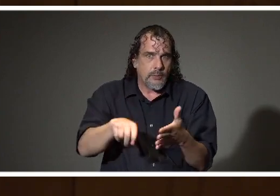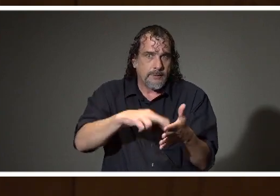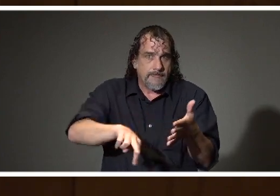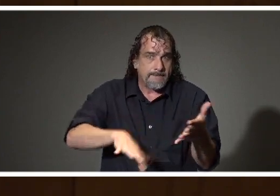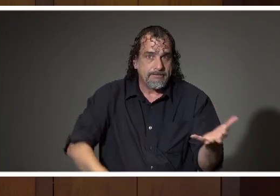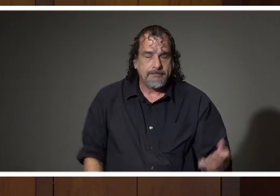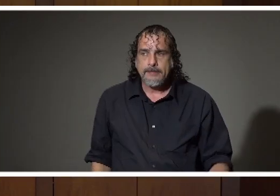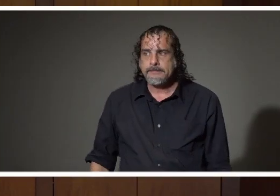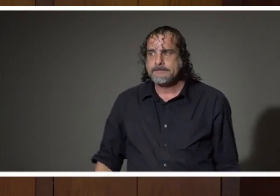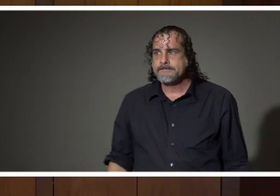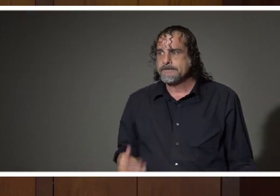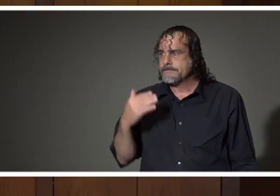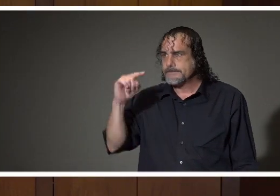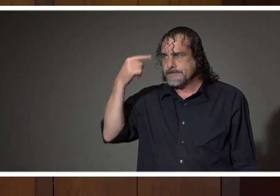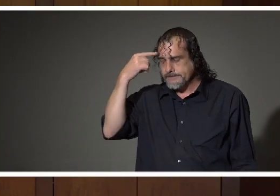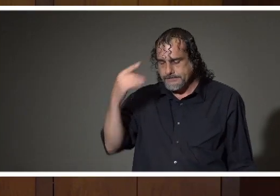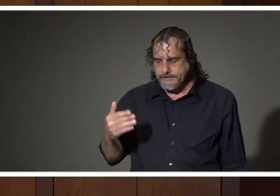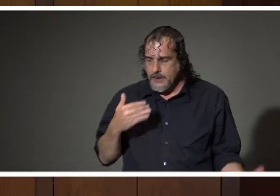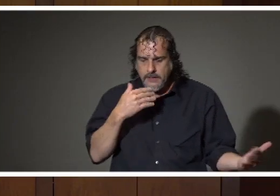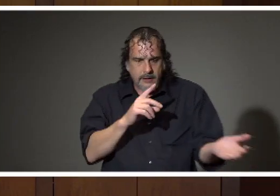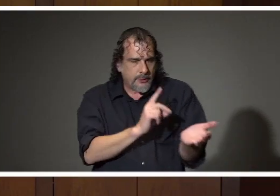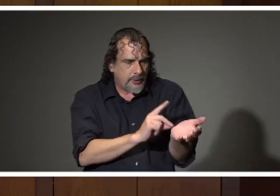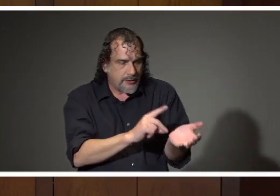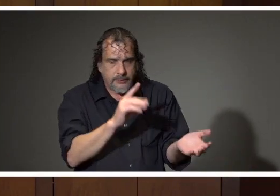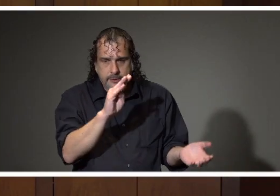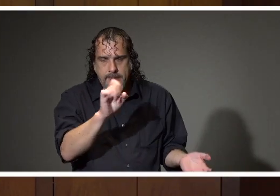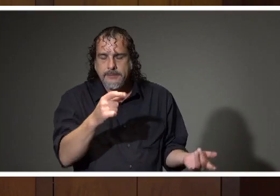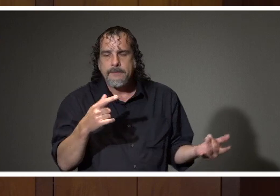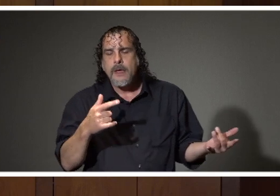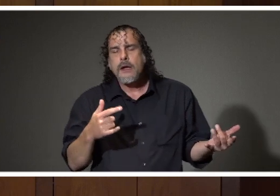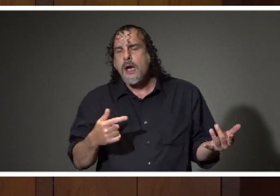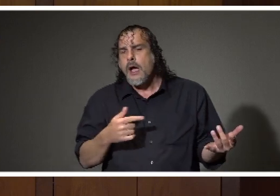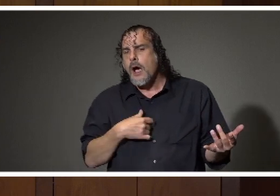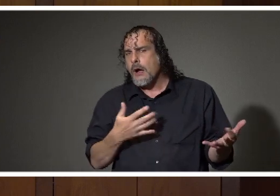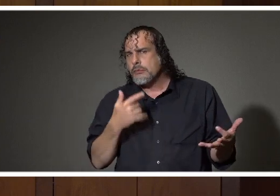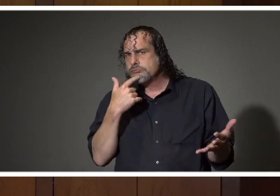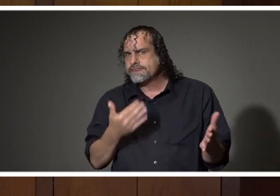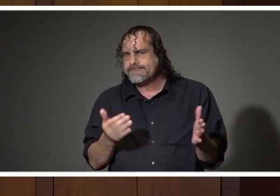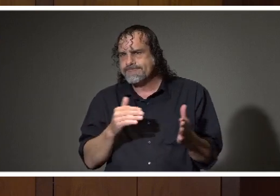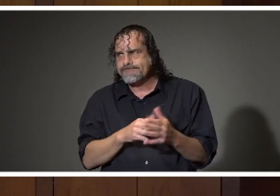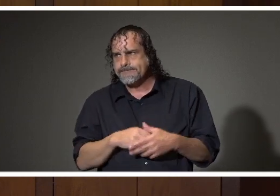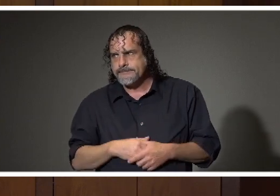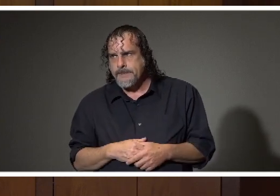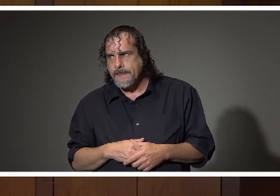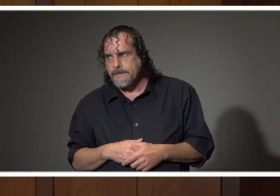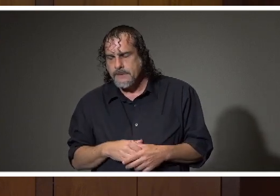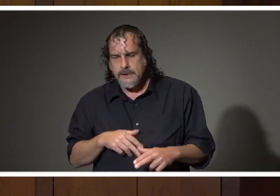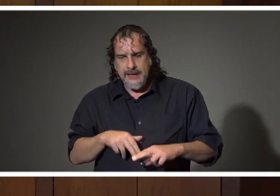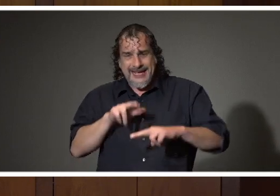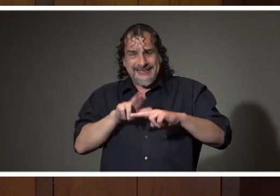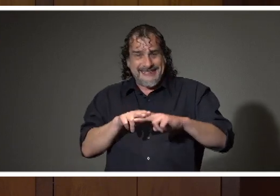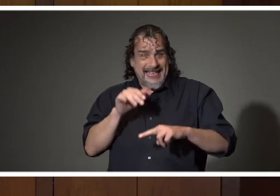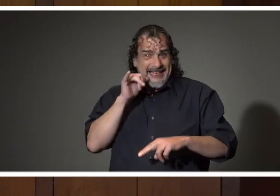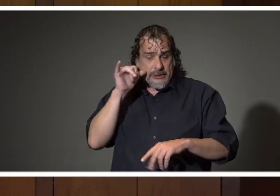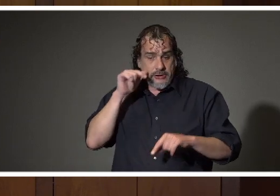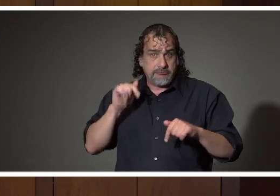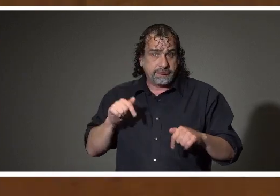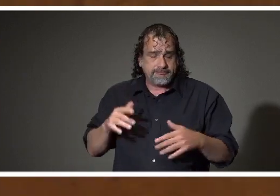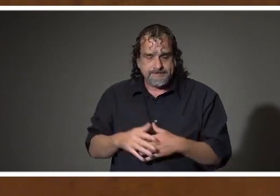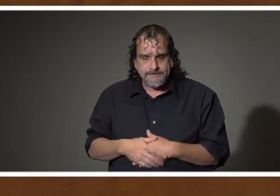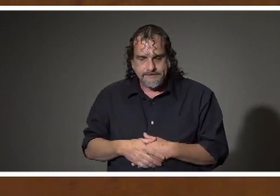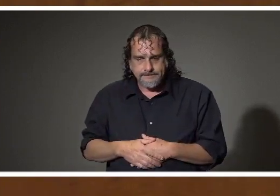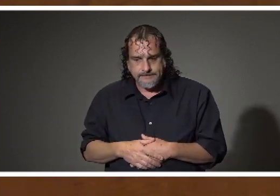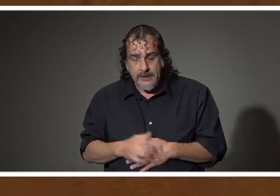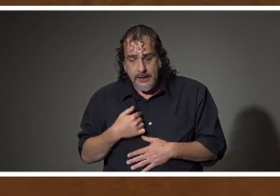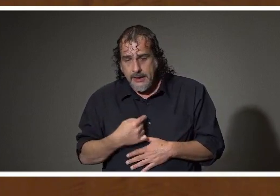Thank you, Governor. Right. Well, thank you, Dr. Dobbs. And let me just reiterate something. I sat here yesterday and made